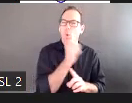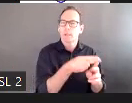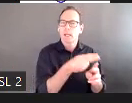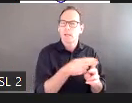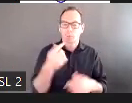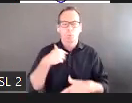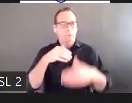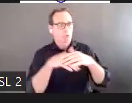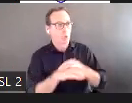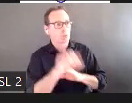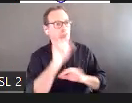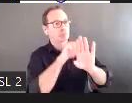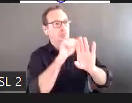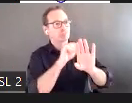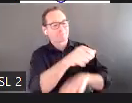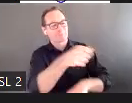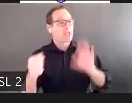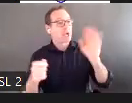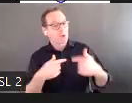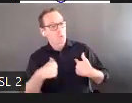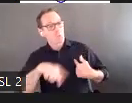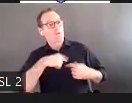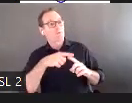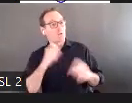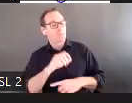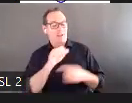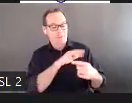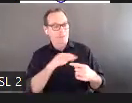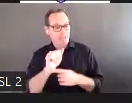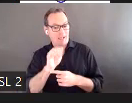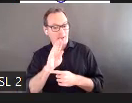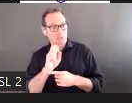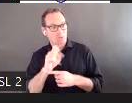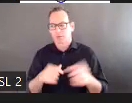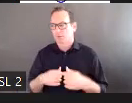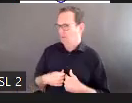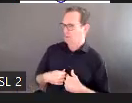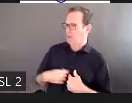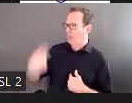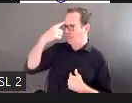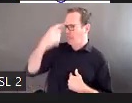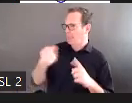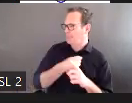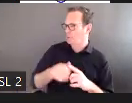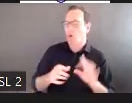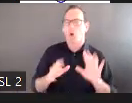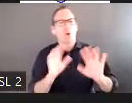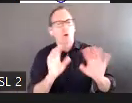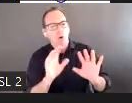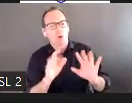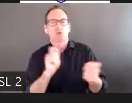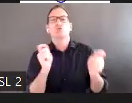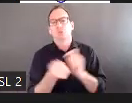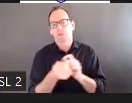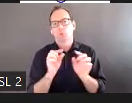in conflict put them on the offensive, that we were claiming they were abusive instead of just supporting them. So with